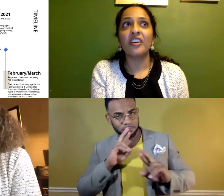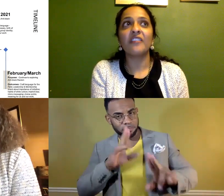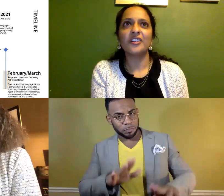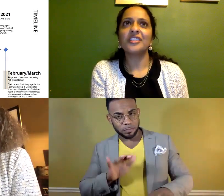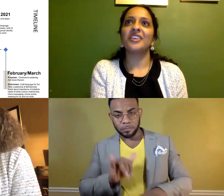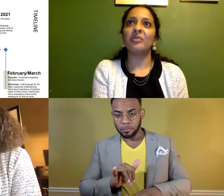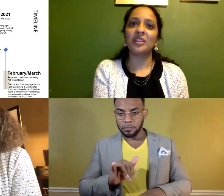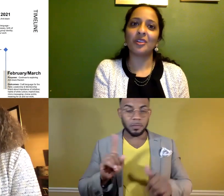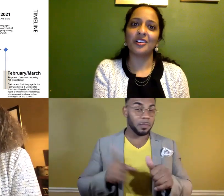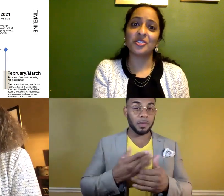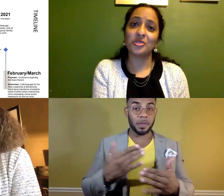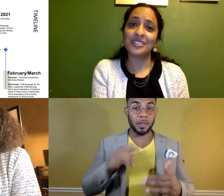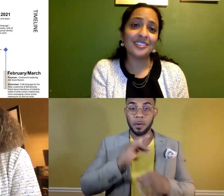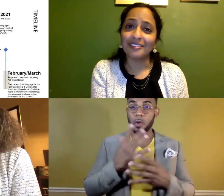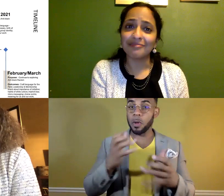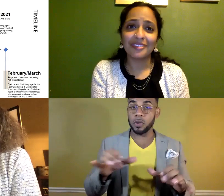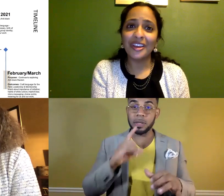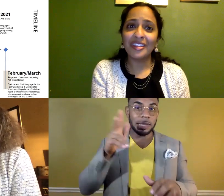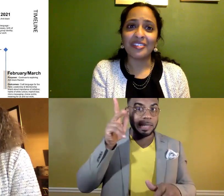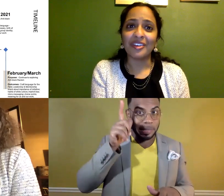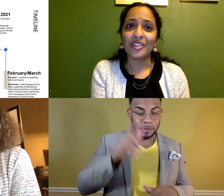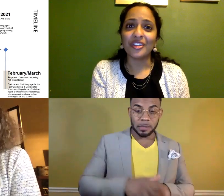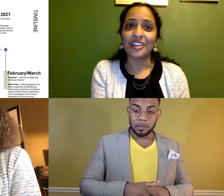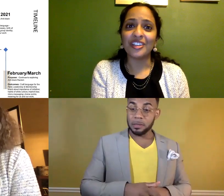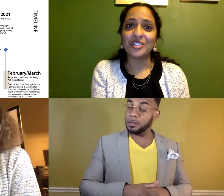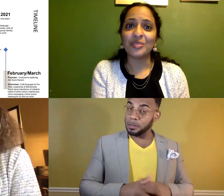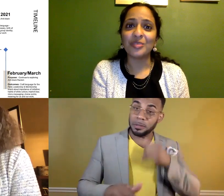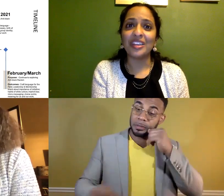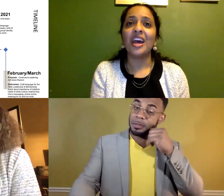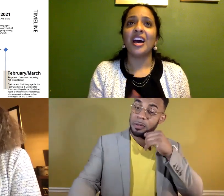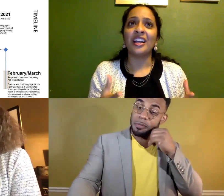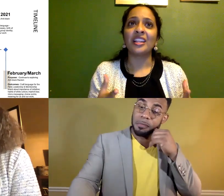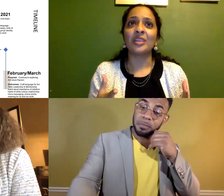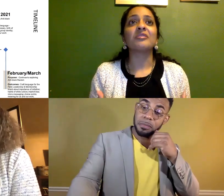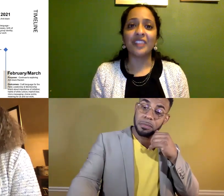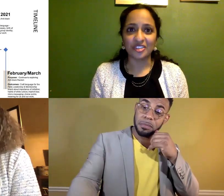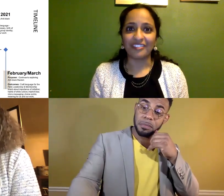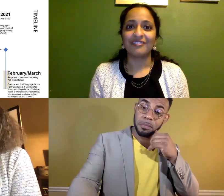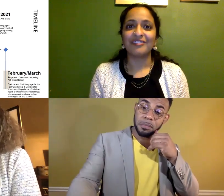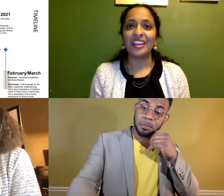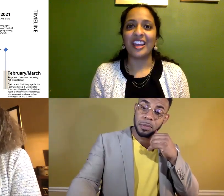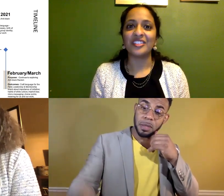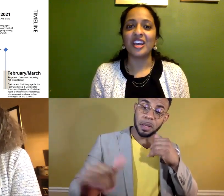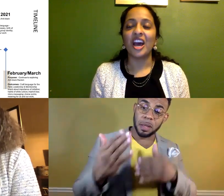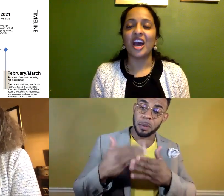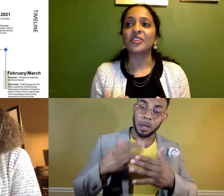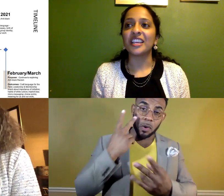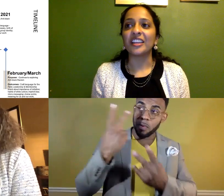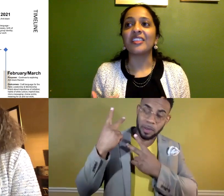that the first thing they really wanted to do was listen. Yeah. They felt that there needed to be an element of reflection